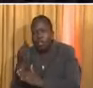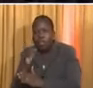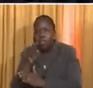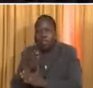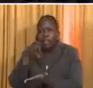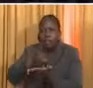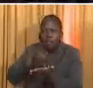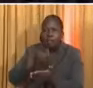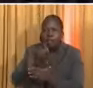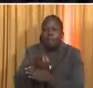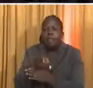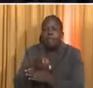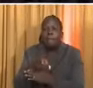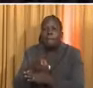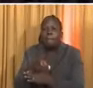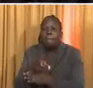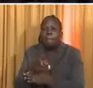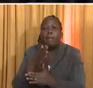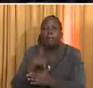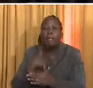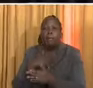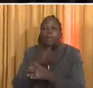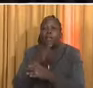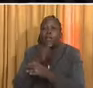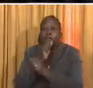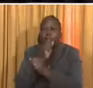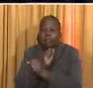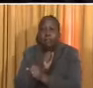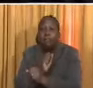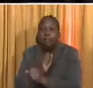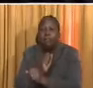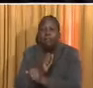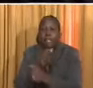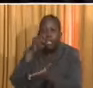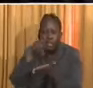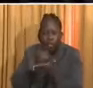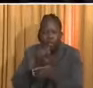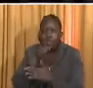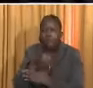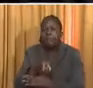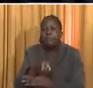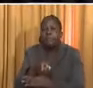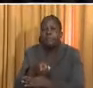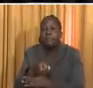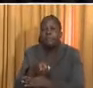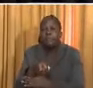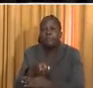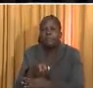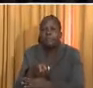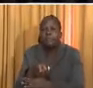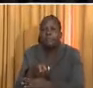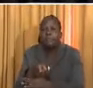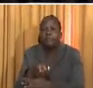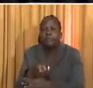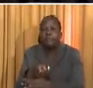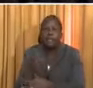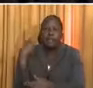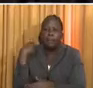flawed. I would, in the result, affirm the conclusion of the Court of Appeal. The